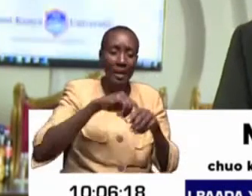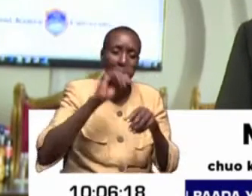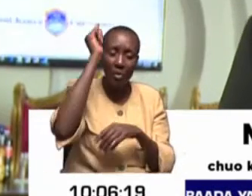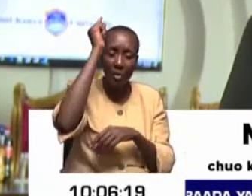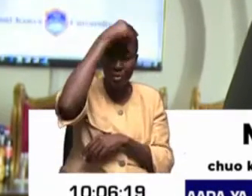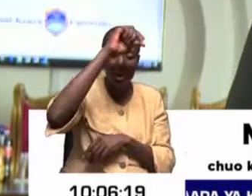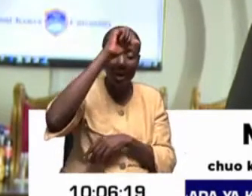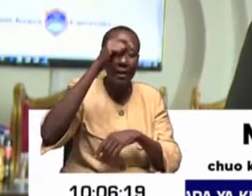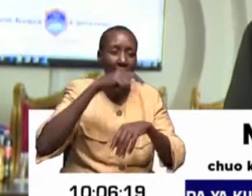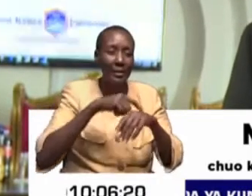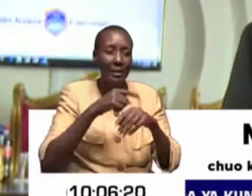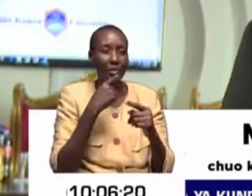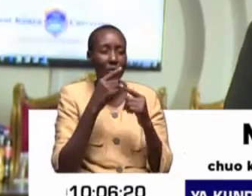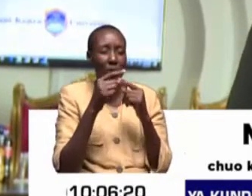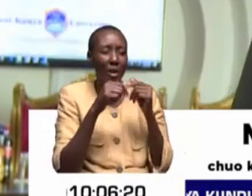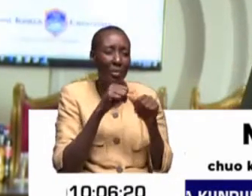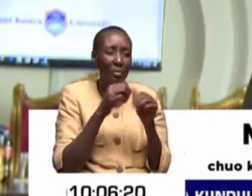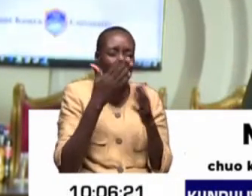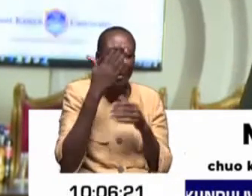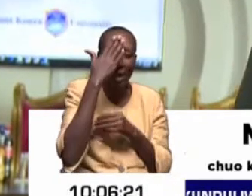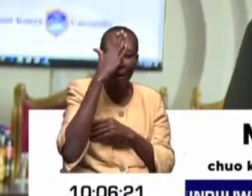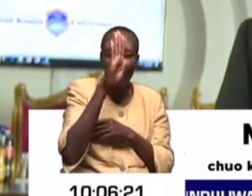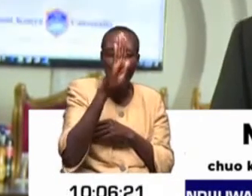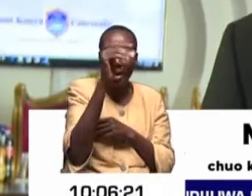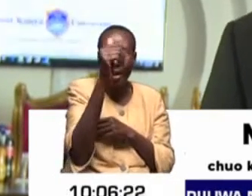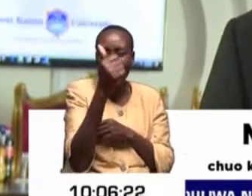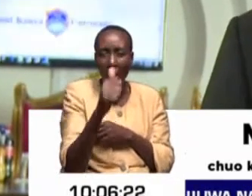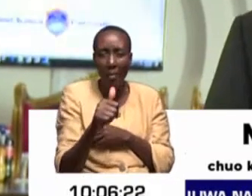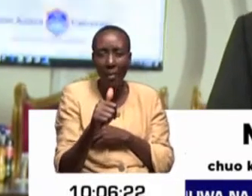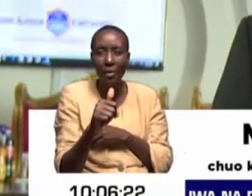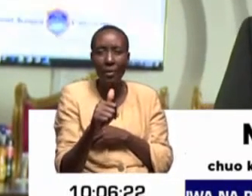about it, they may not be aware, and we try to